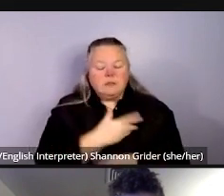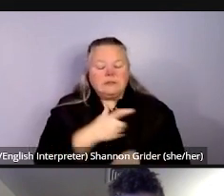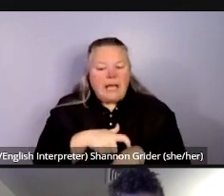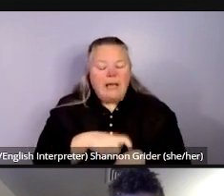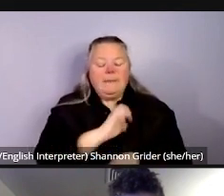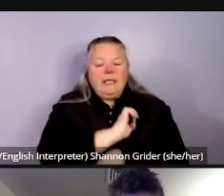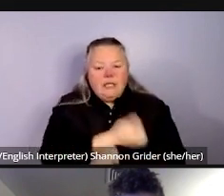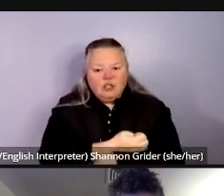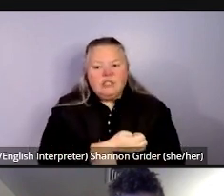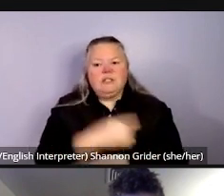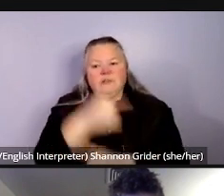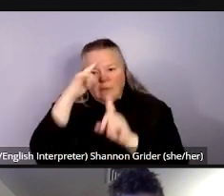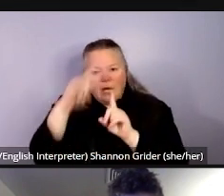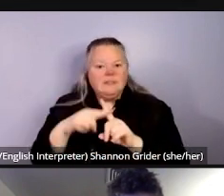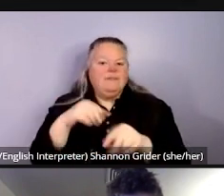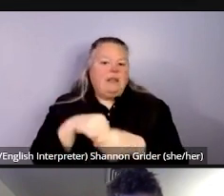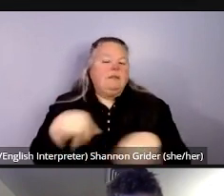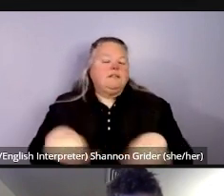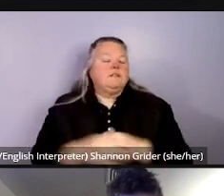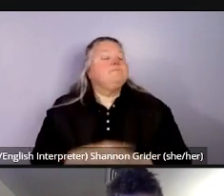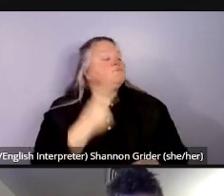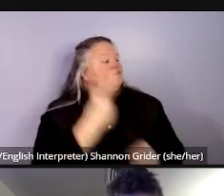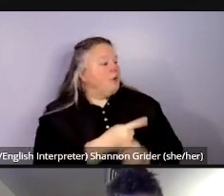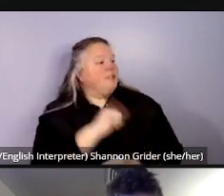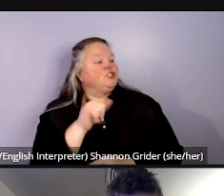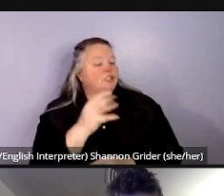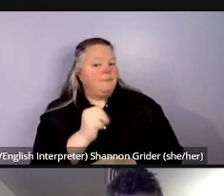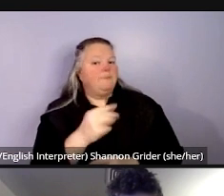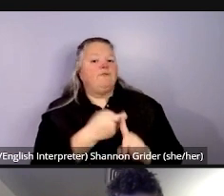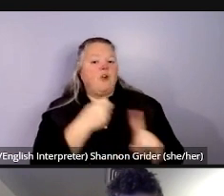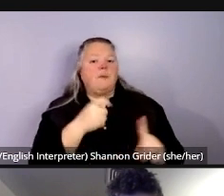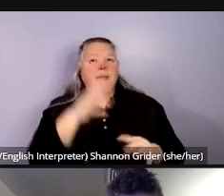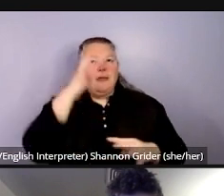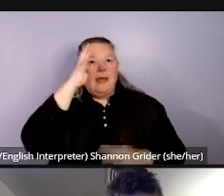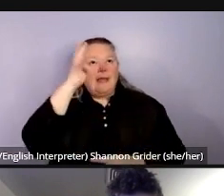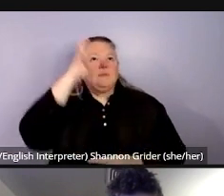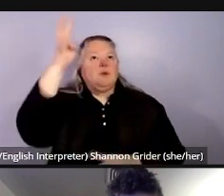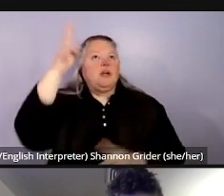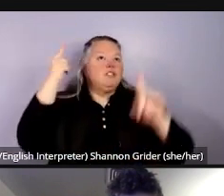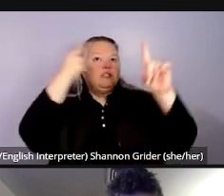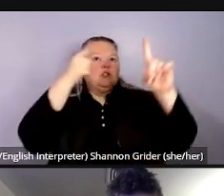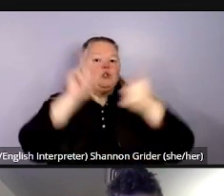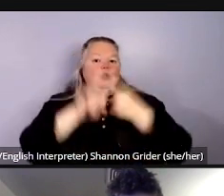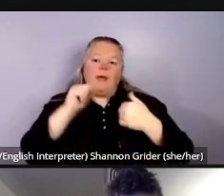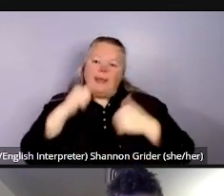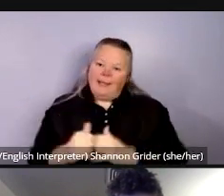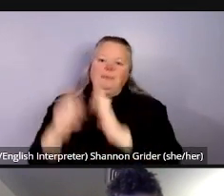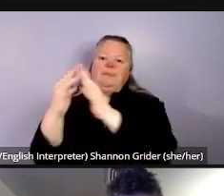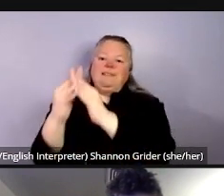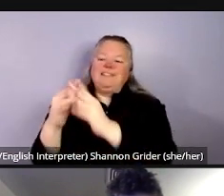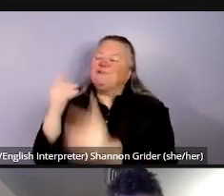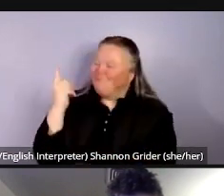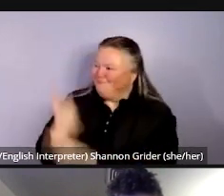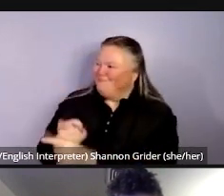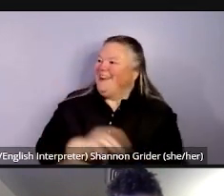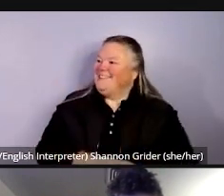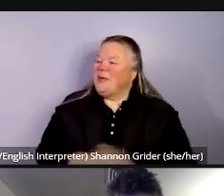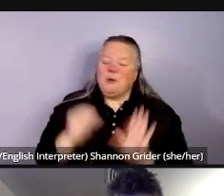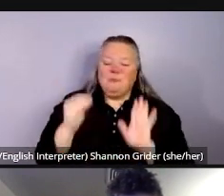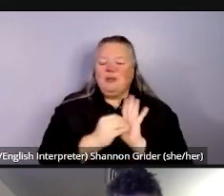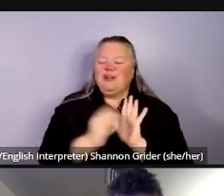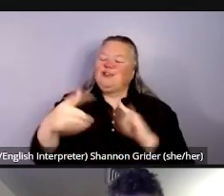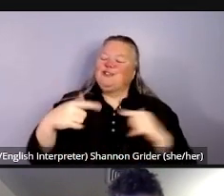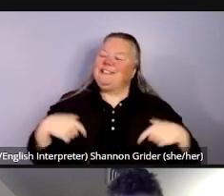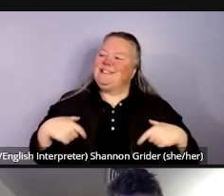it. Yeah, that's right. From aspiration to implementation. That's right. That's right. Put it on a